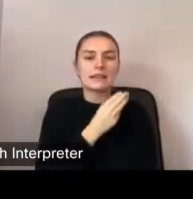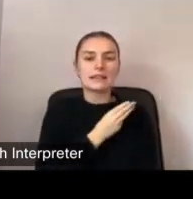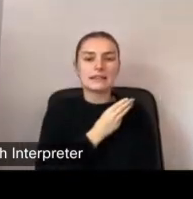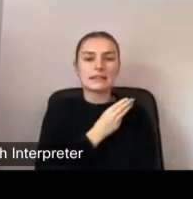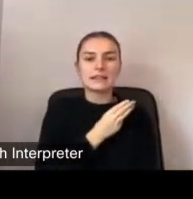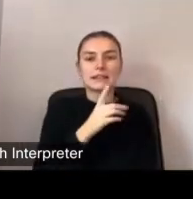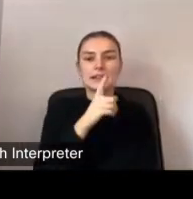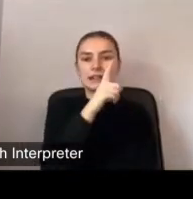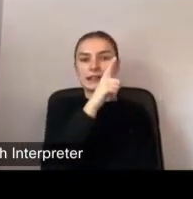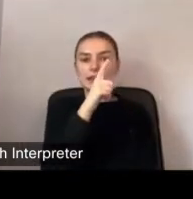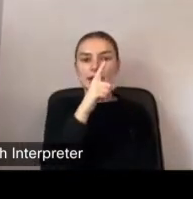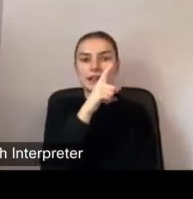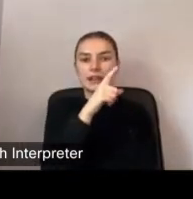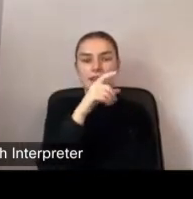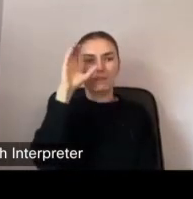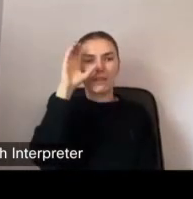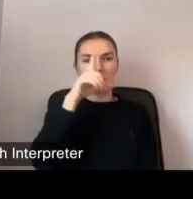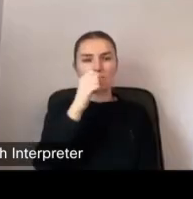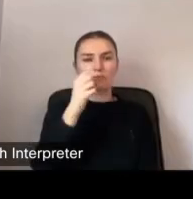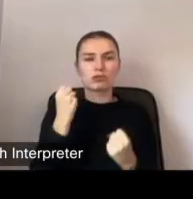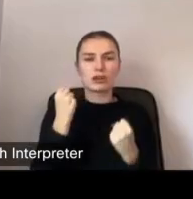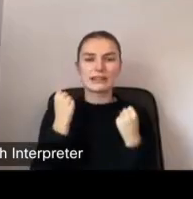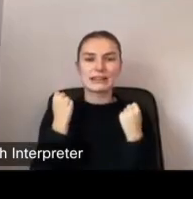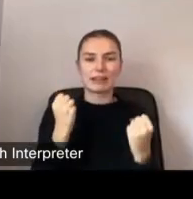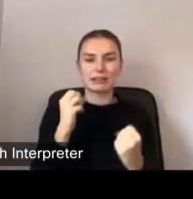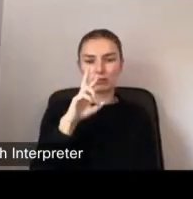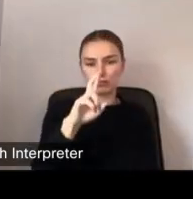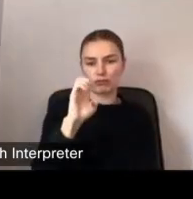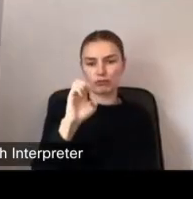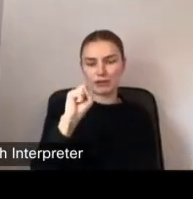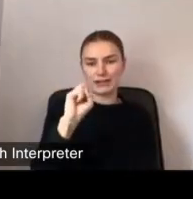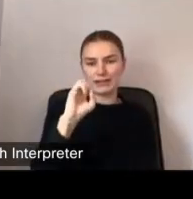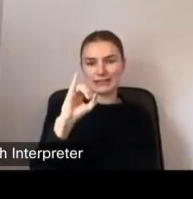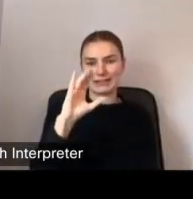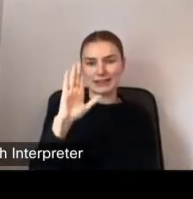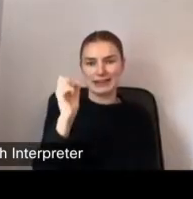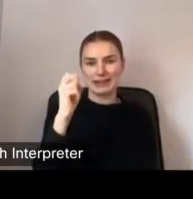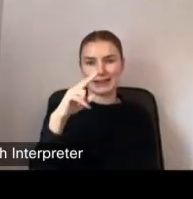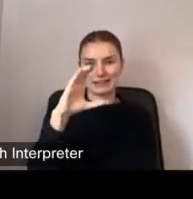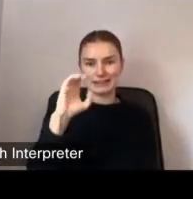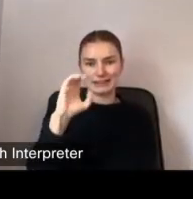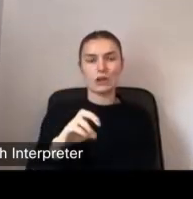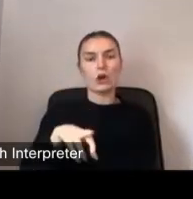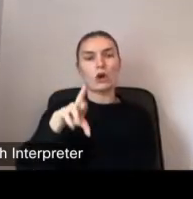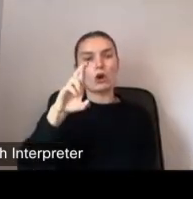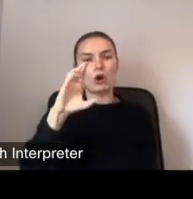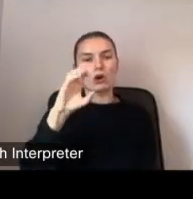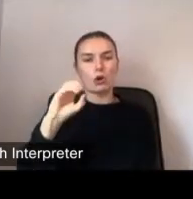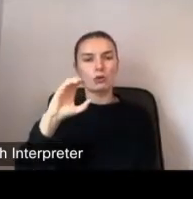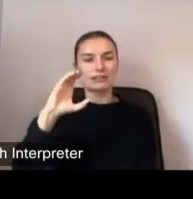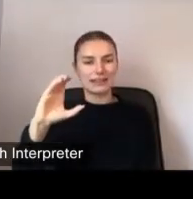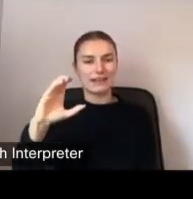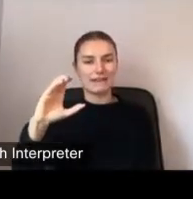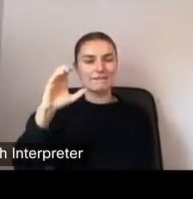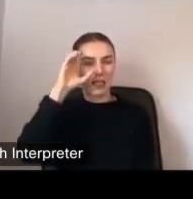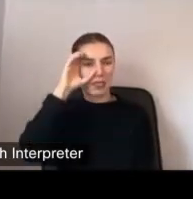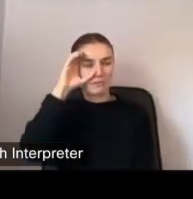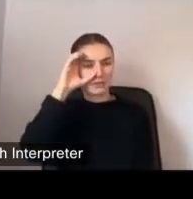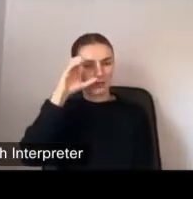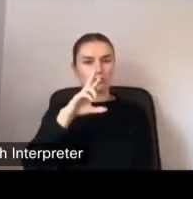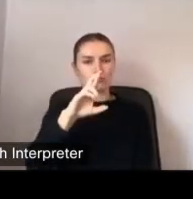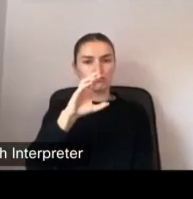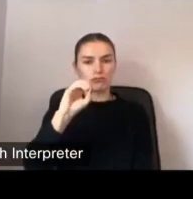it's called Resilience, I think, and it's Roco Films, ROCO Films. Sorry, it's a fly floating in front of me. Roco